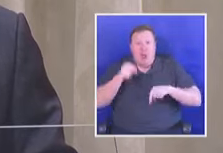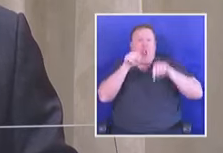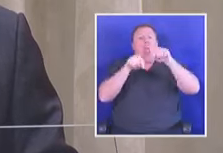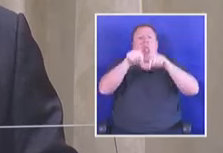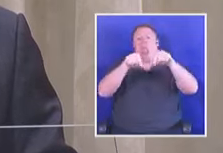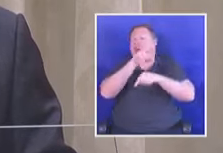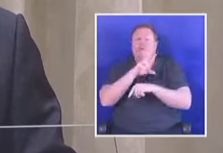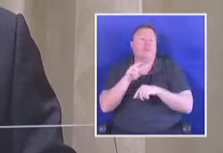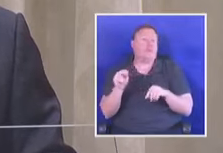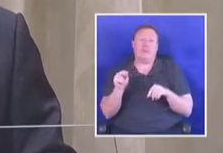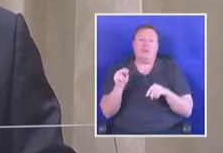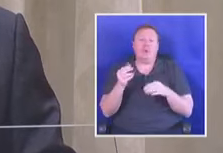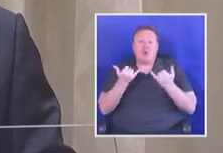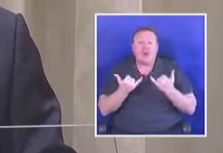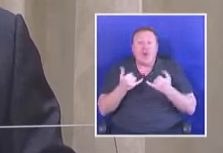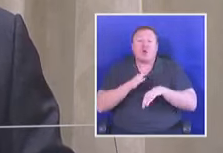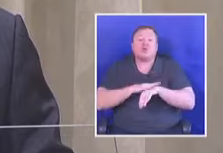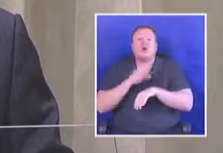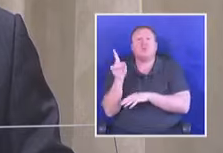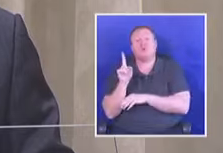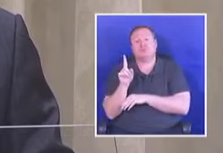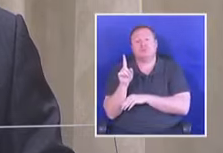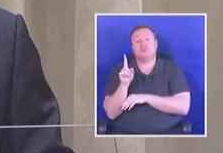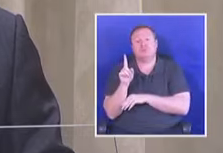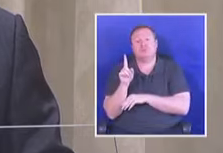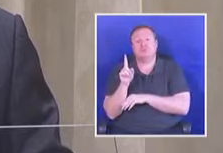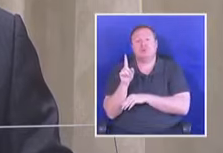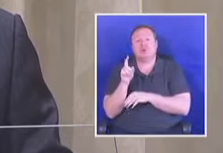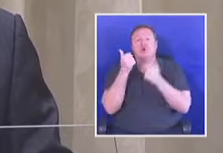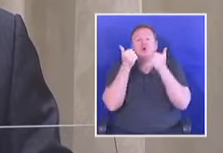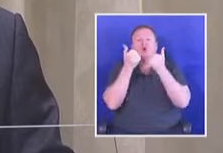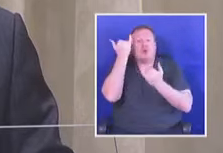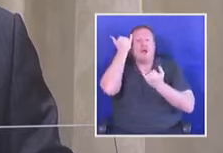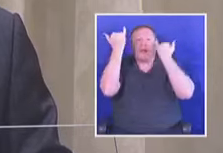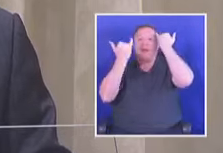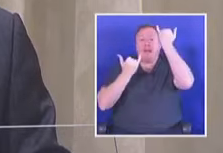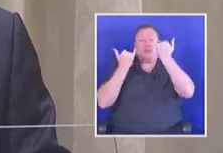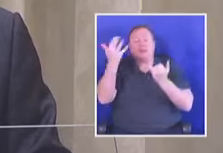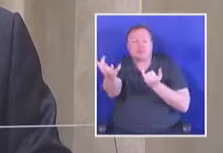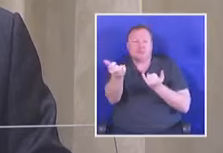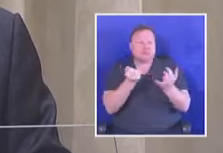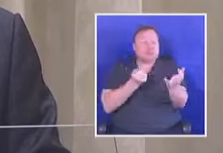This is a time of trying to bring good ideas together